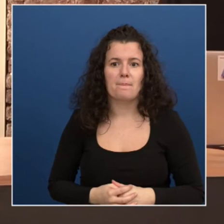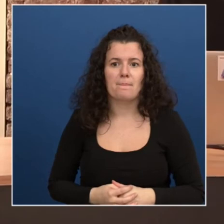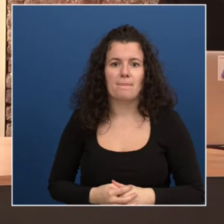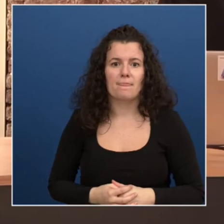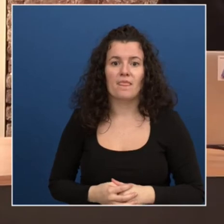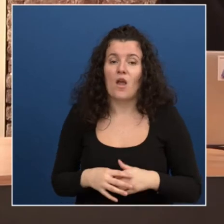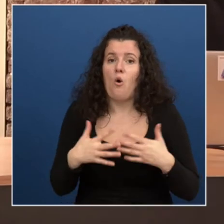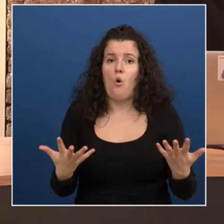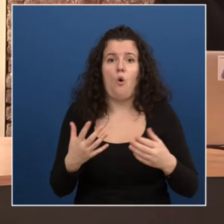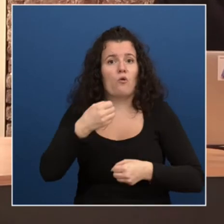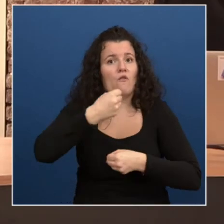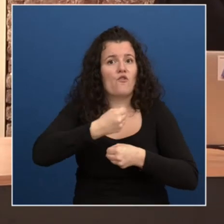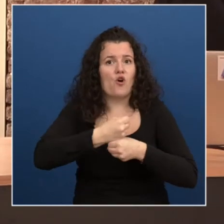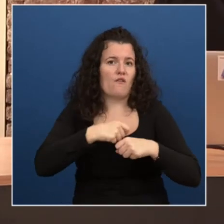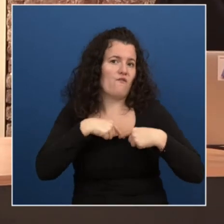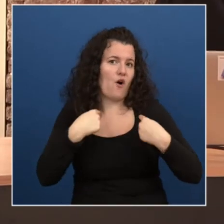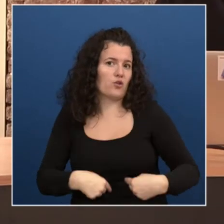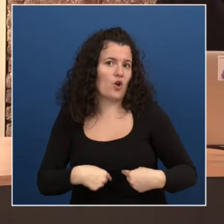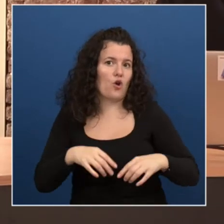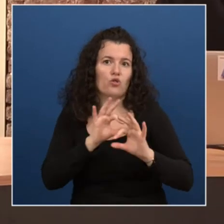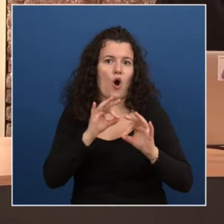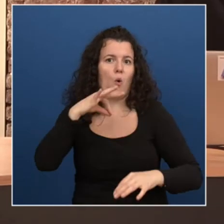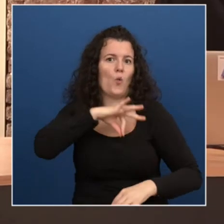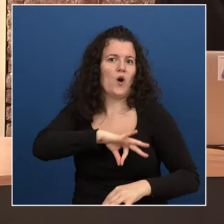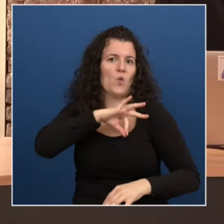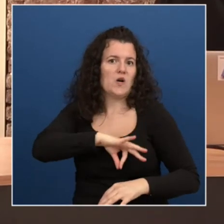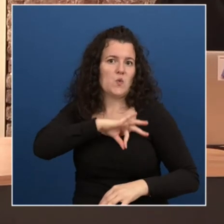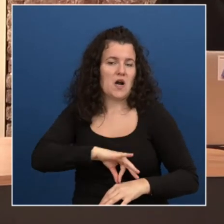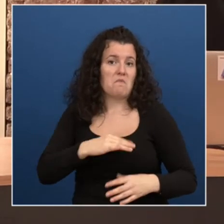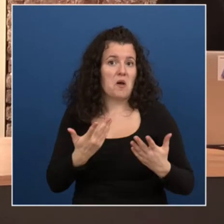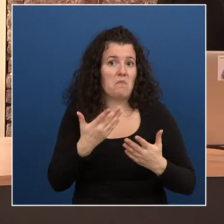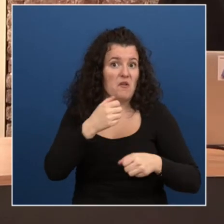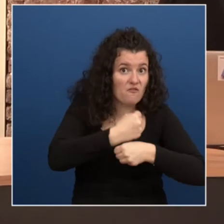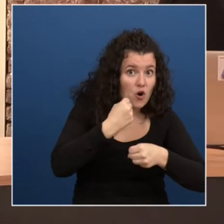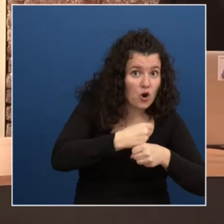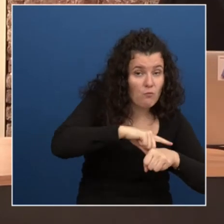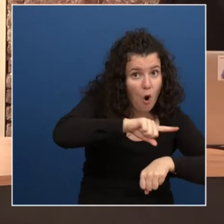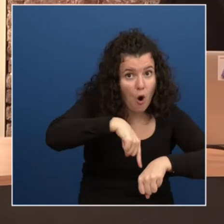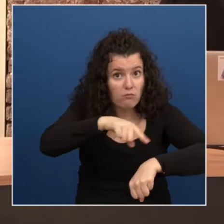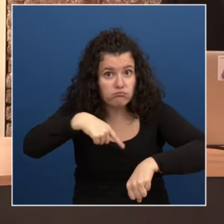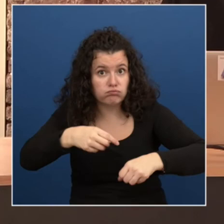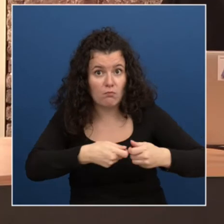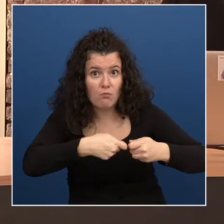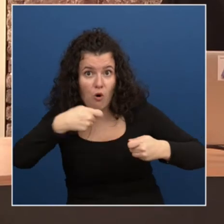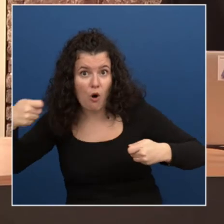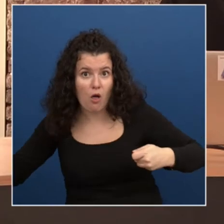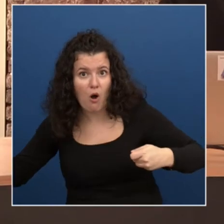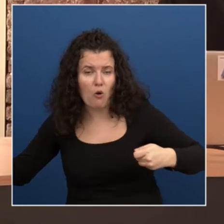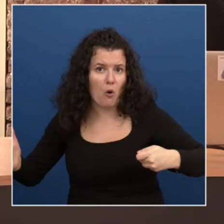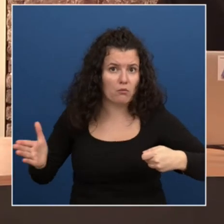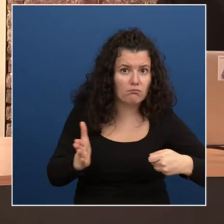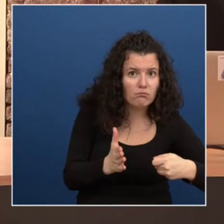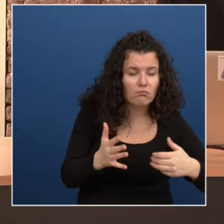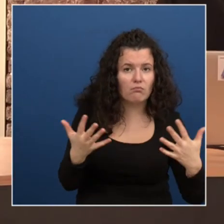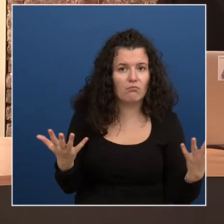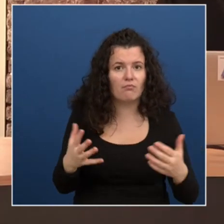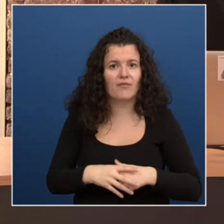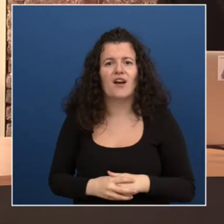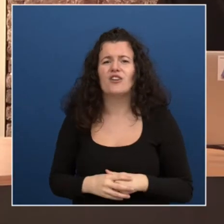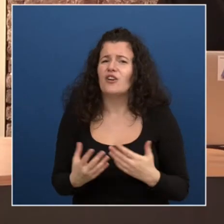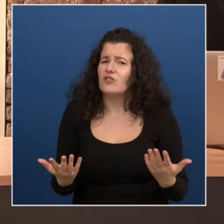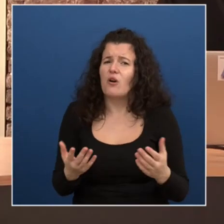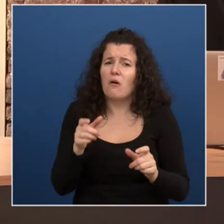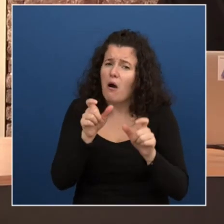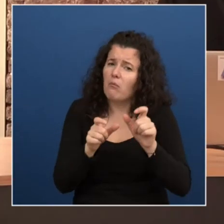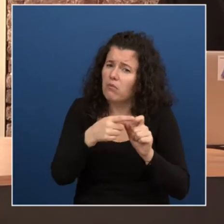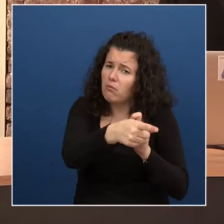more. But yeah, that's one of the good things in the pandemic I want to say. People and companies and people are really thinking about these things. And